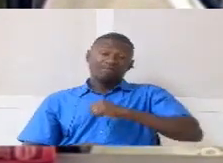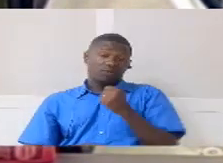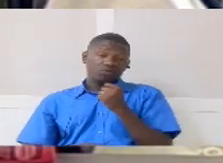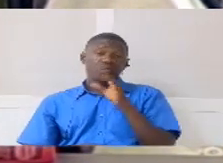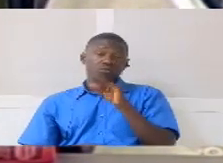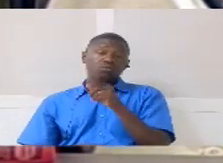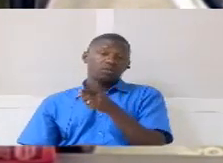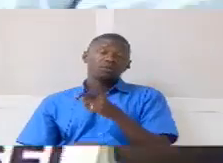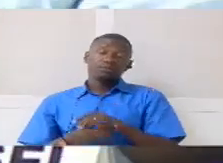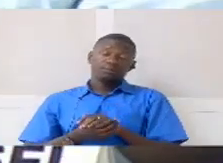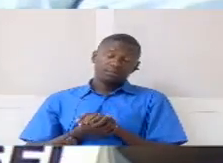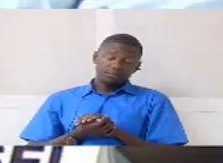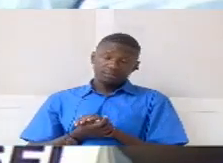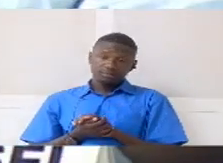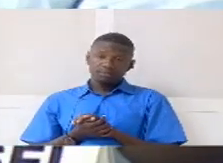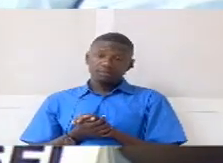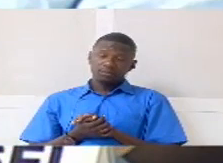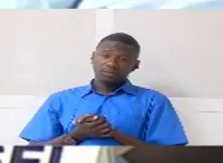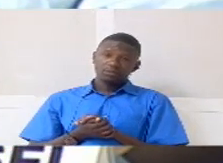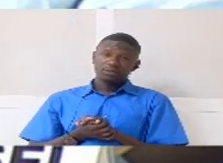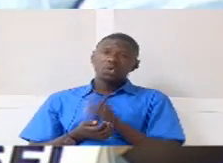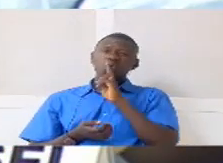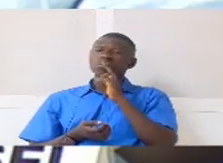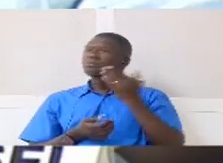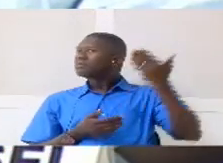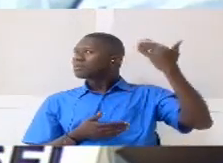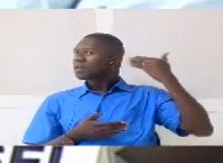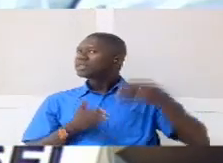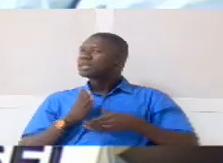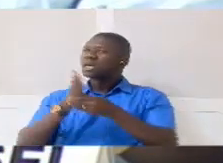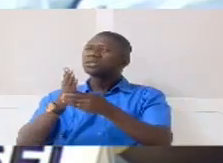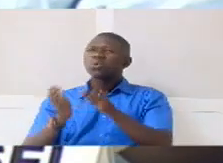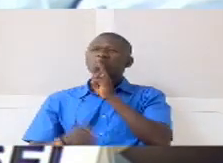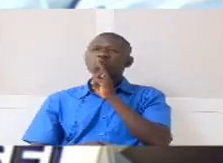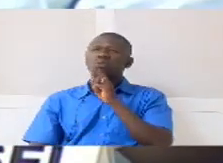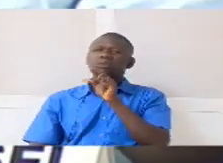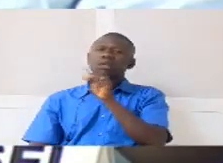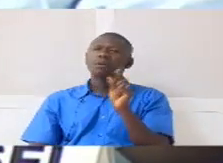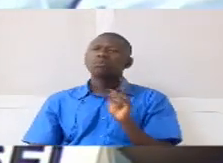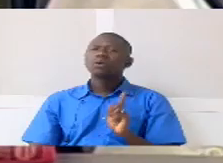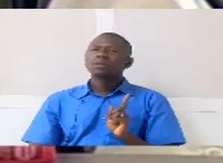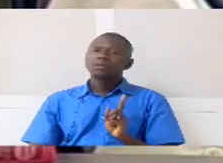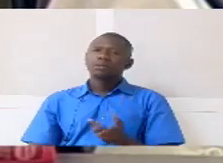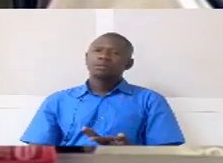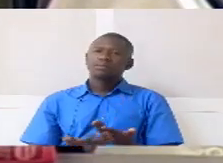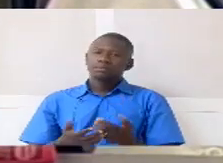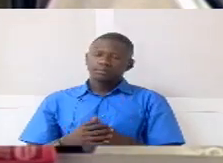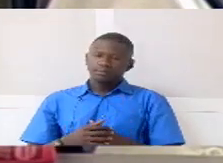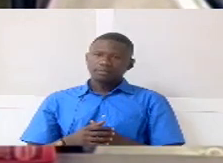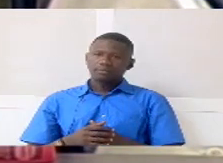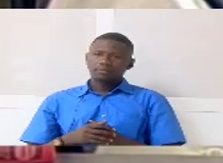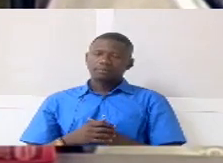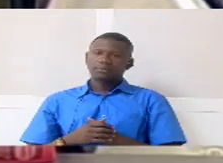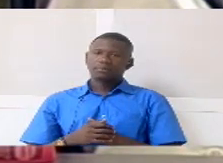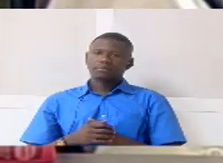that. Who is the former director you are referring to? Ita be nyin director men maten jumalam woti men be jenu. Ah